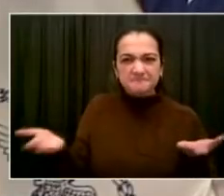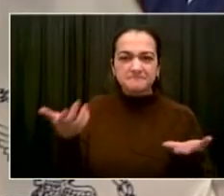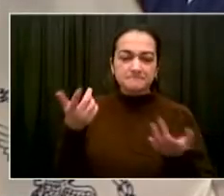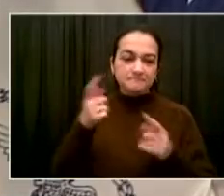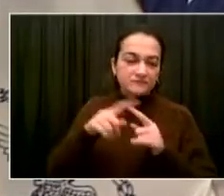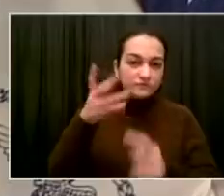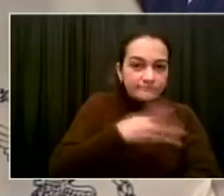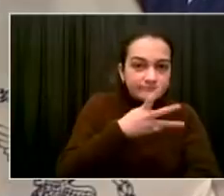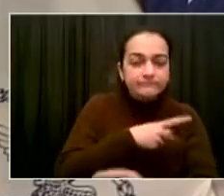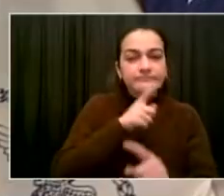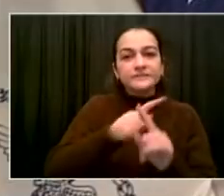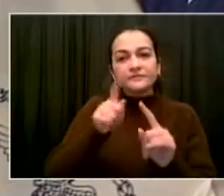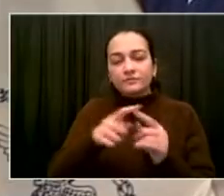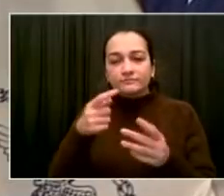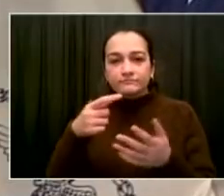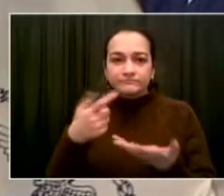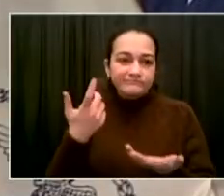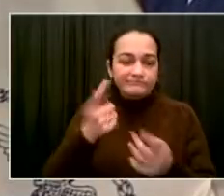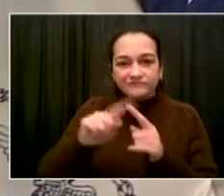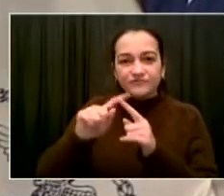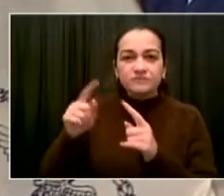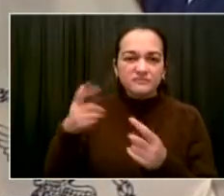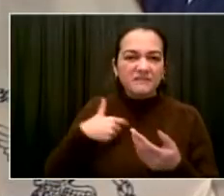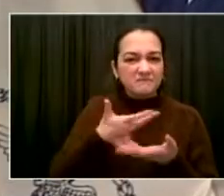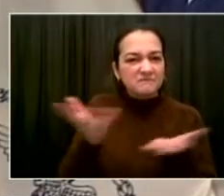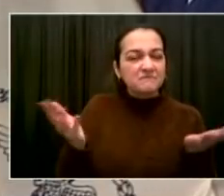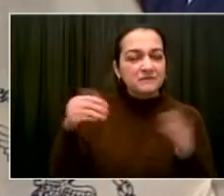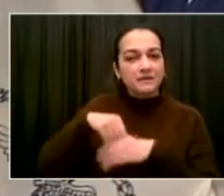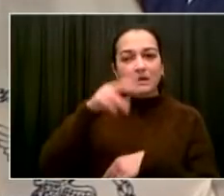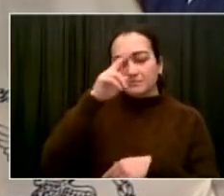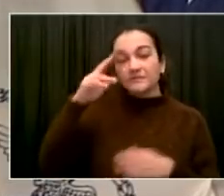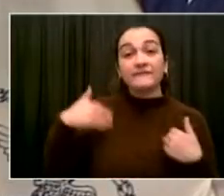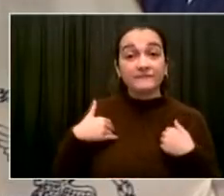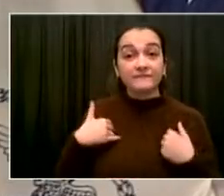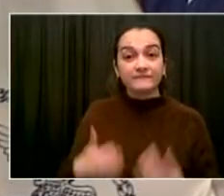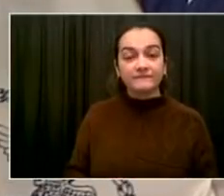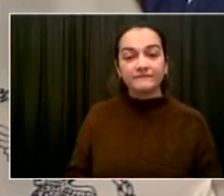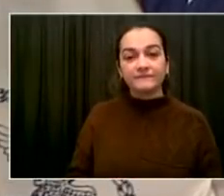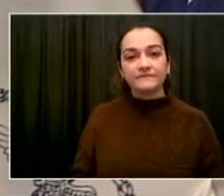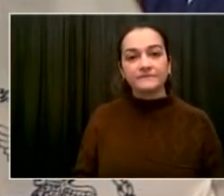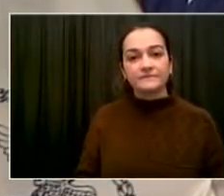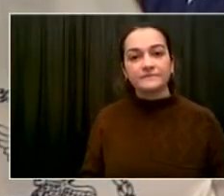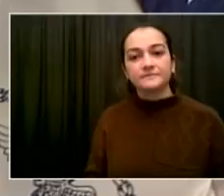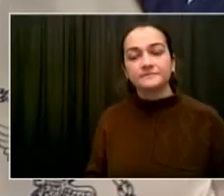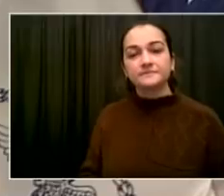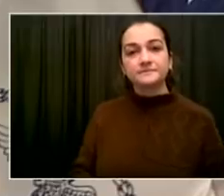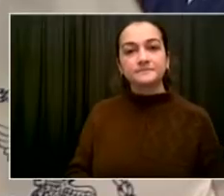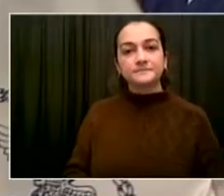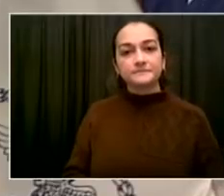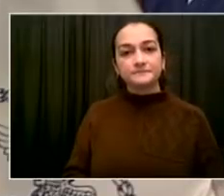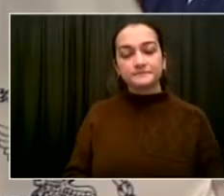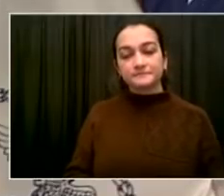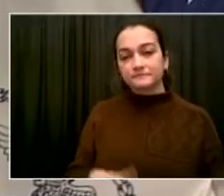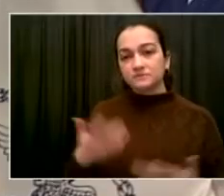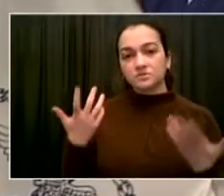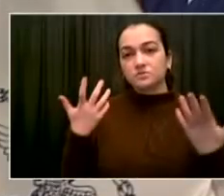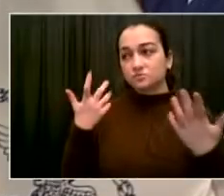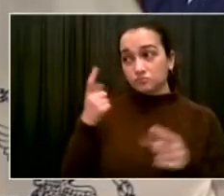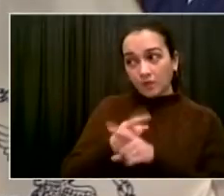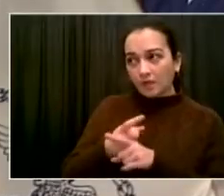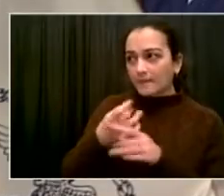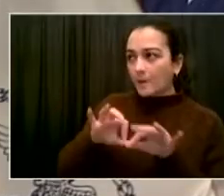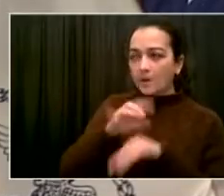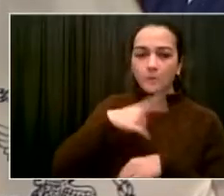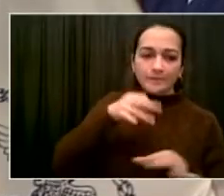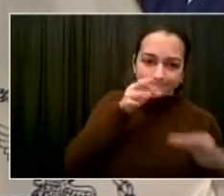clearly has brought all of these tools to bear, but helping New Yorkers to understand the treatments that are available and certainly making sure if